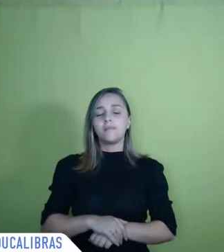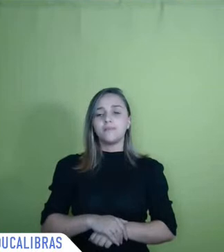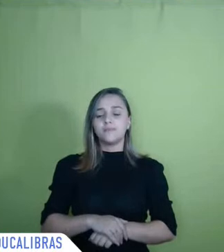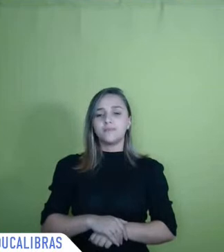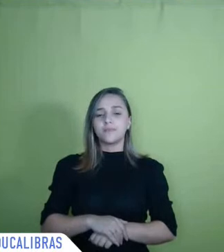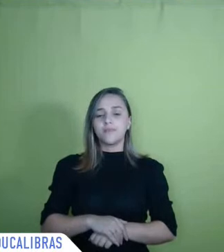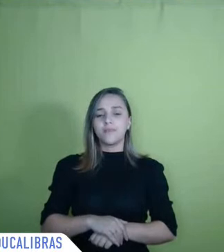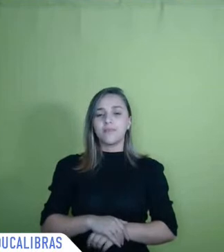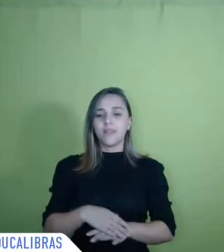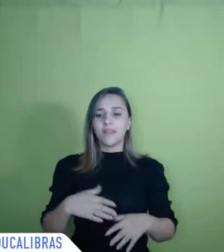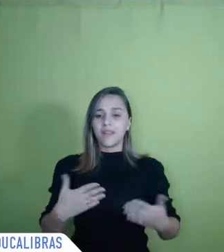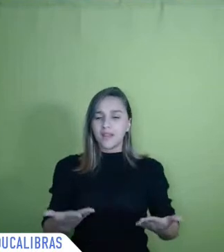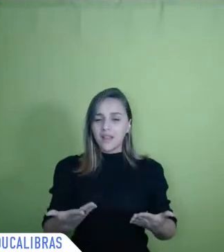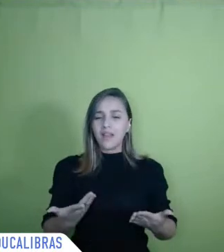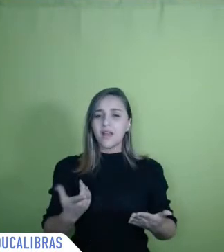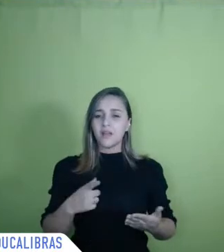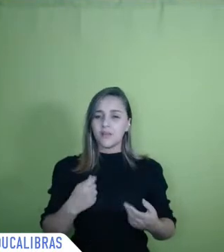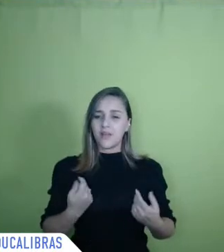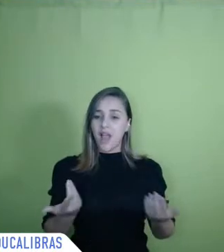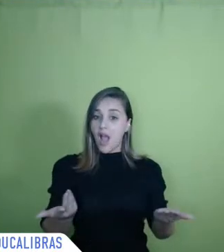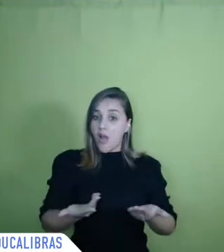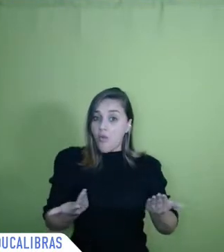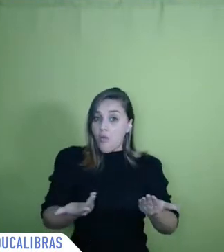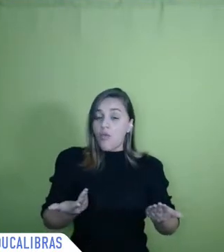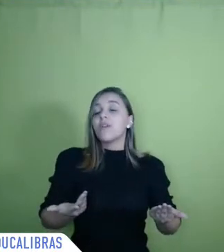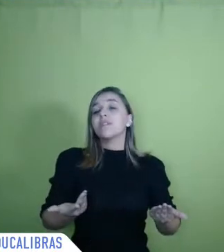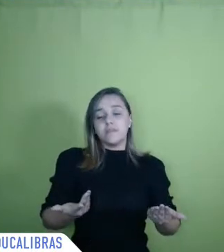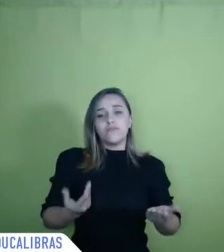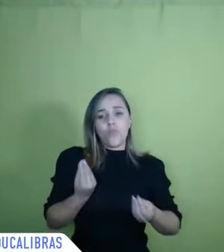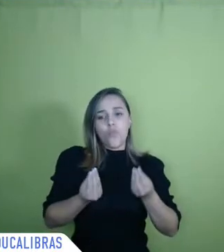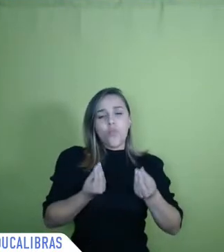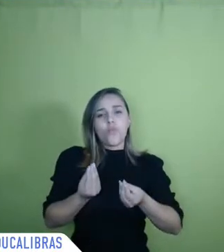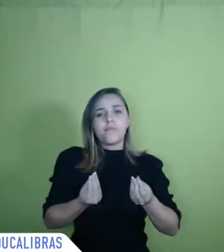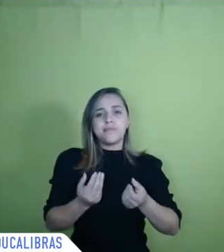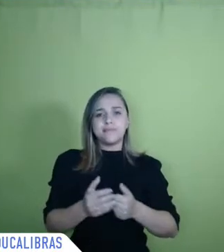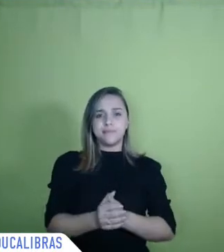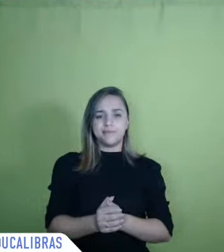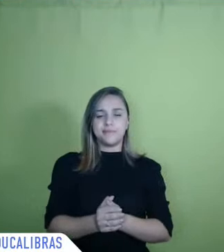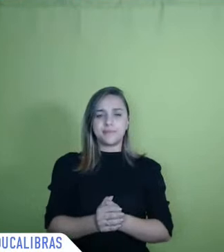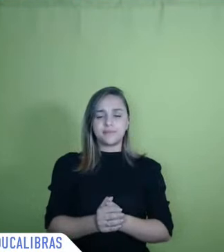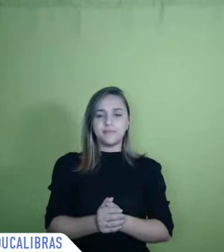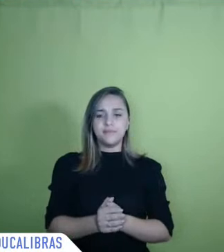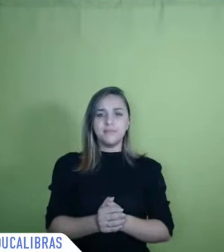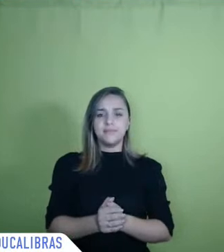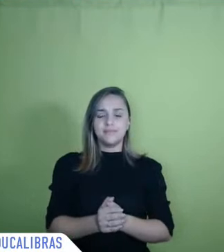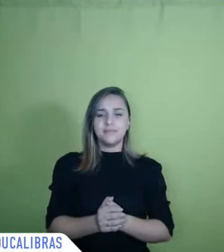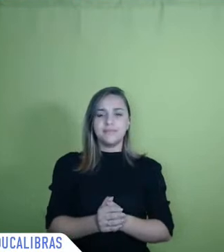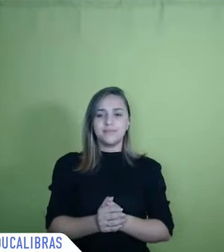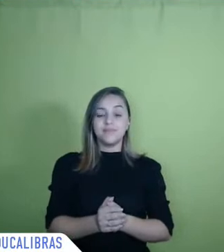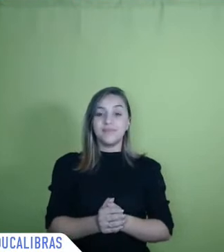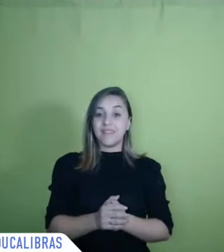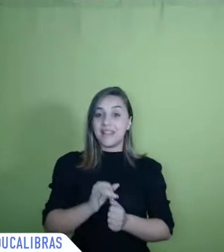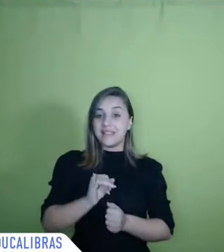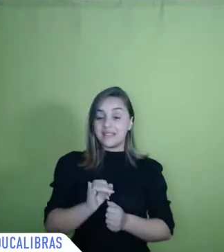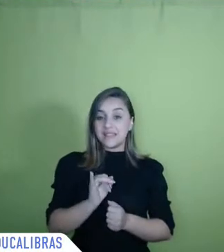Some want to make abrupt adjustments. Now that will be